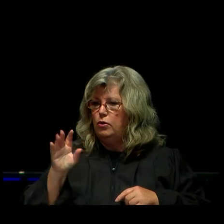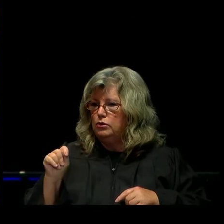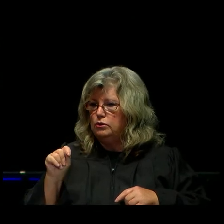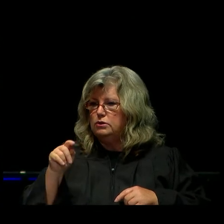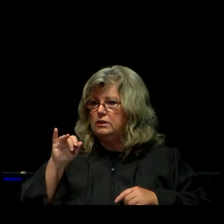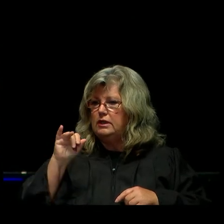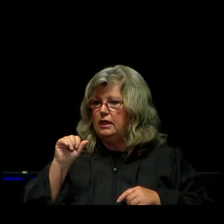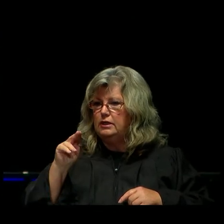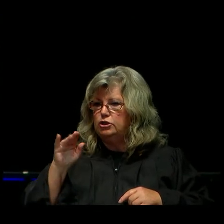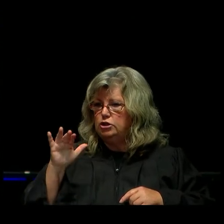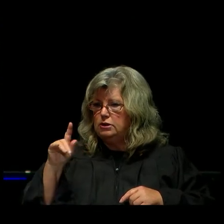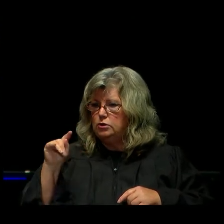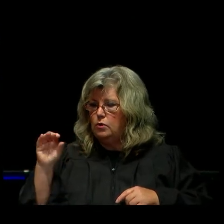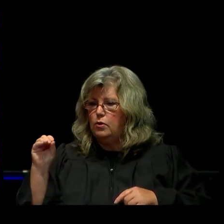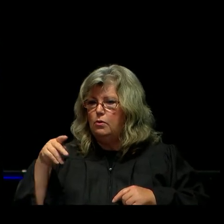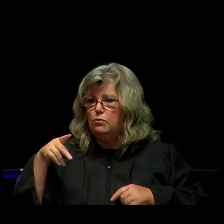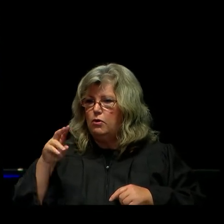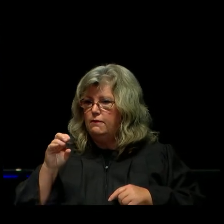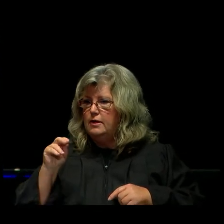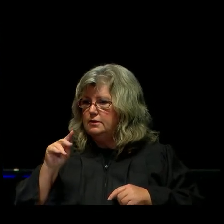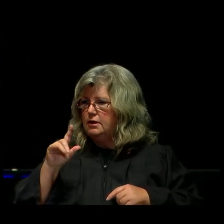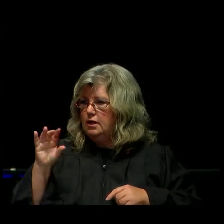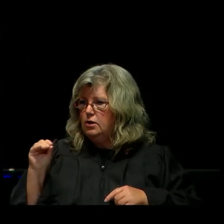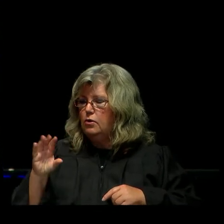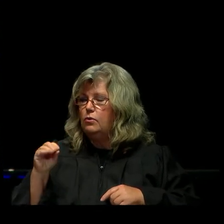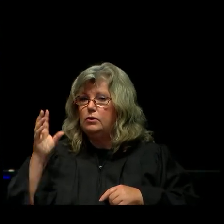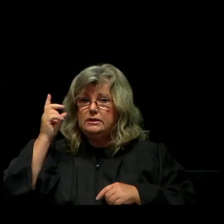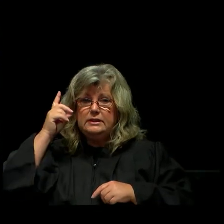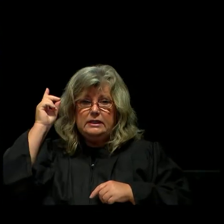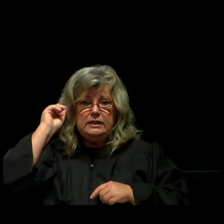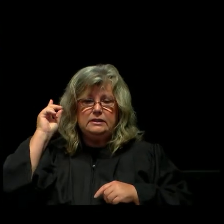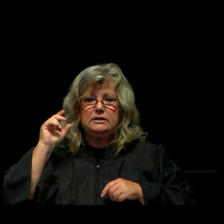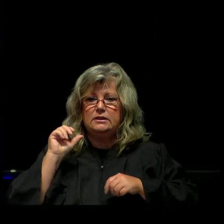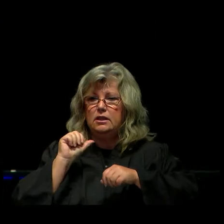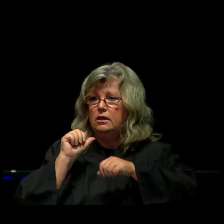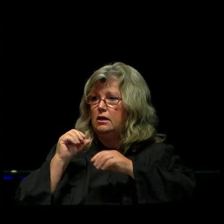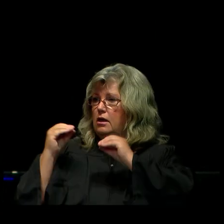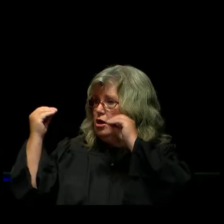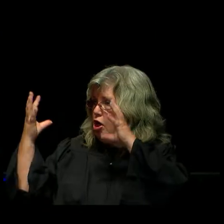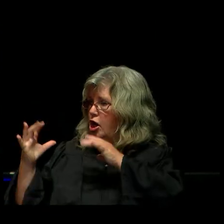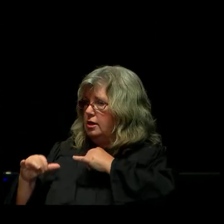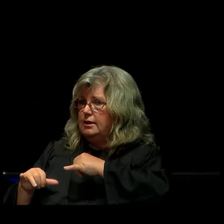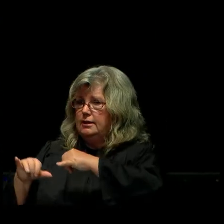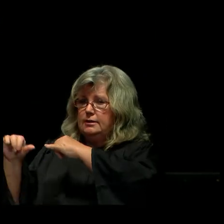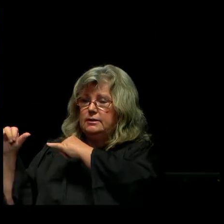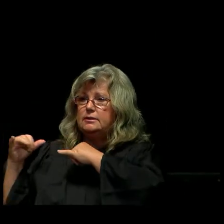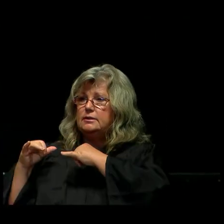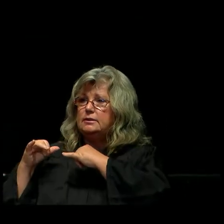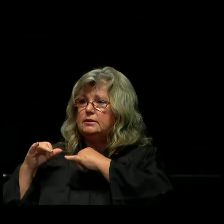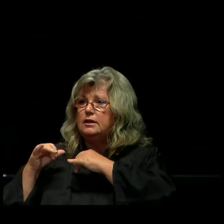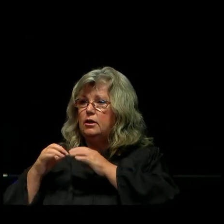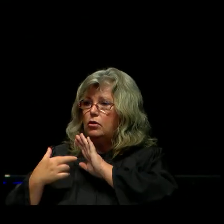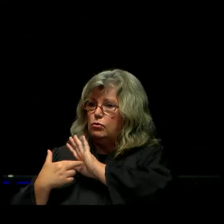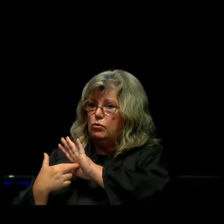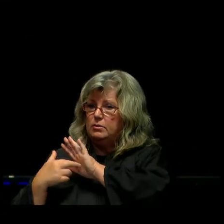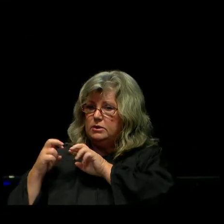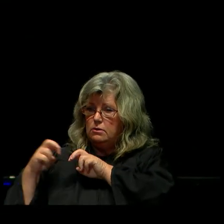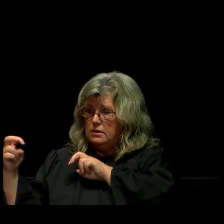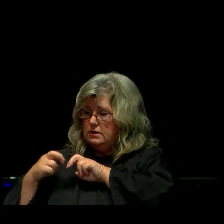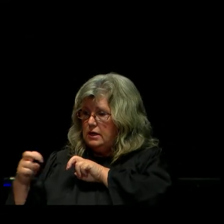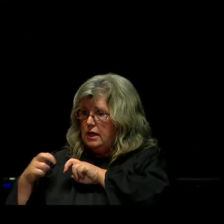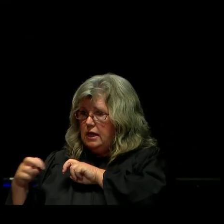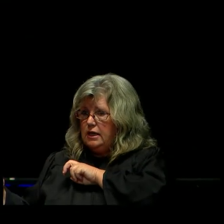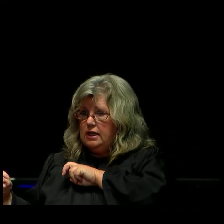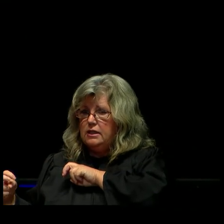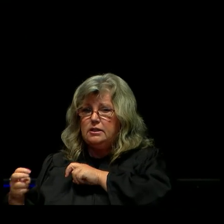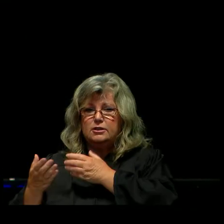Provenzano, Deans, esteemed colleagues, representatives as well who have joined us on the stage,